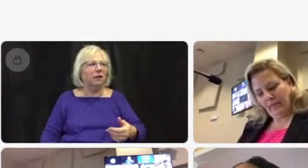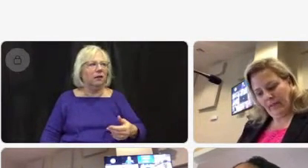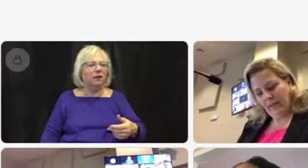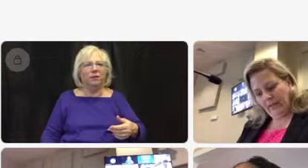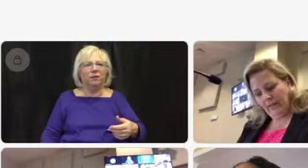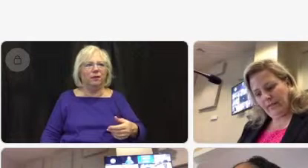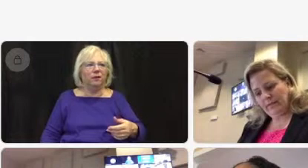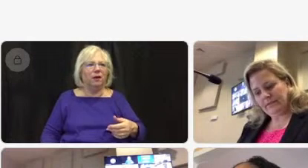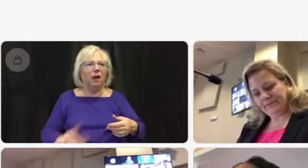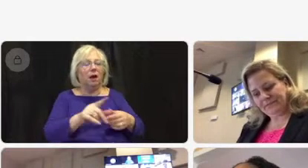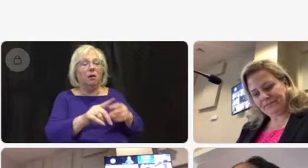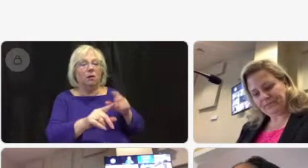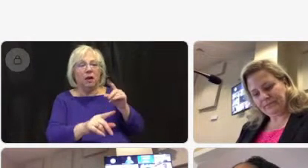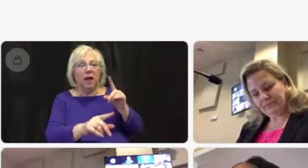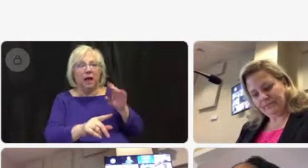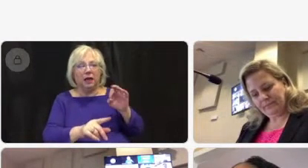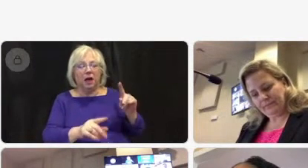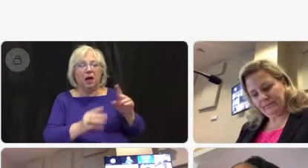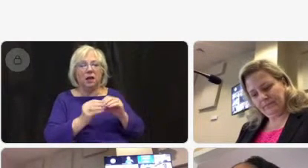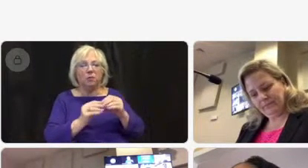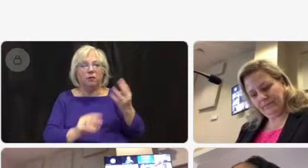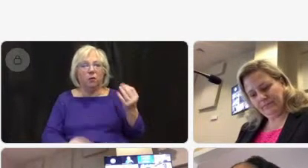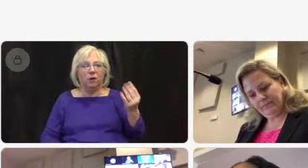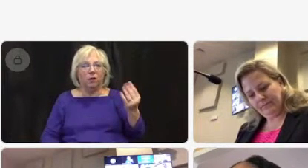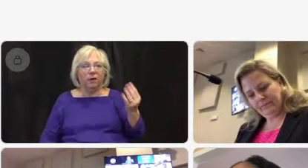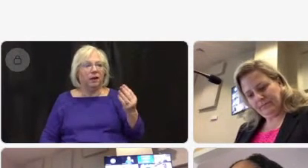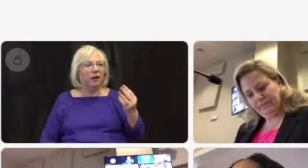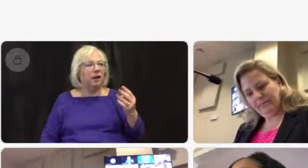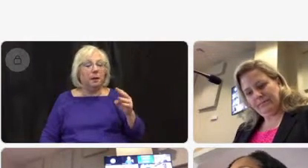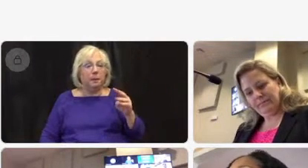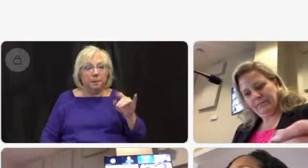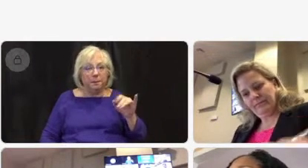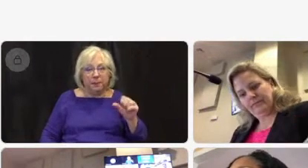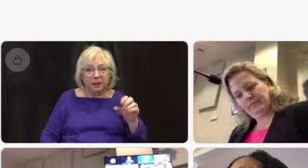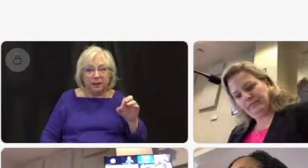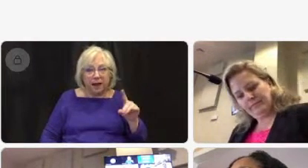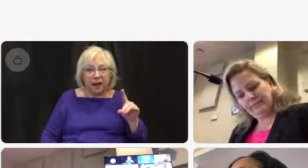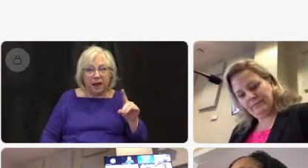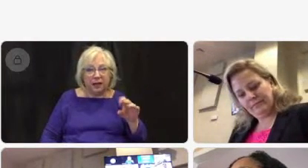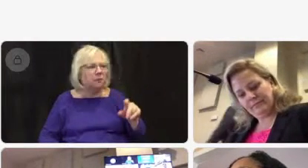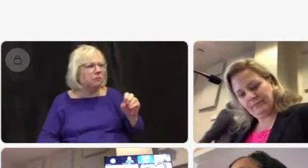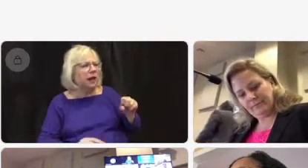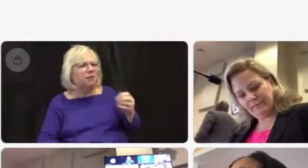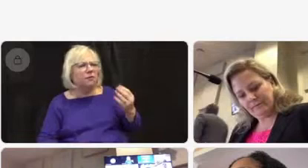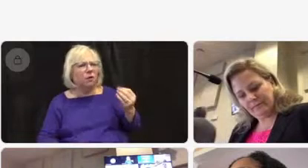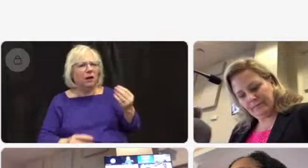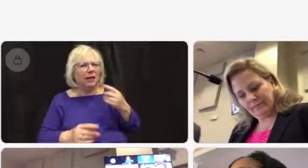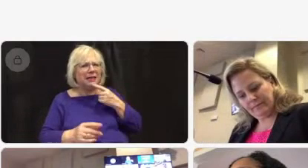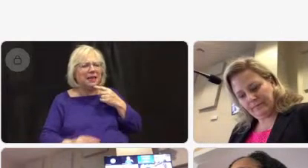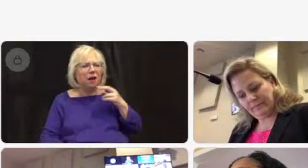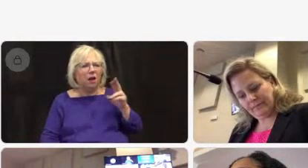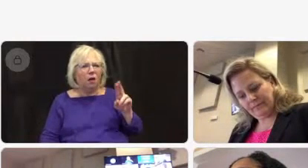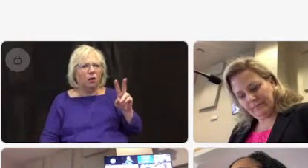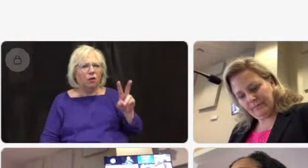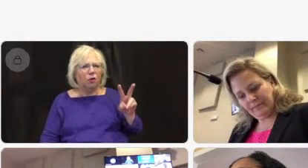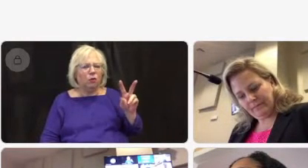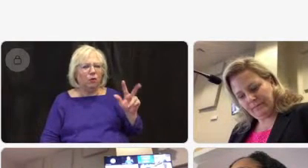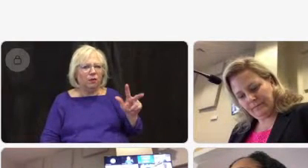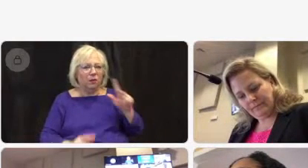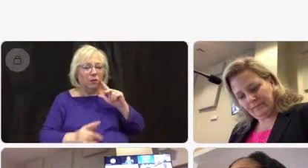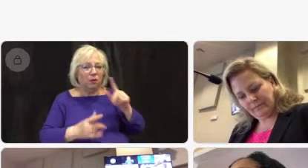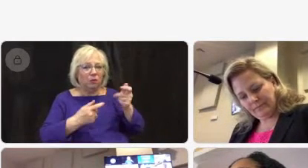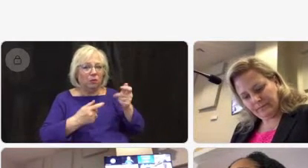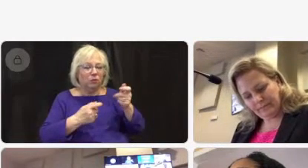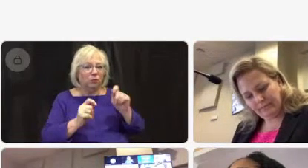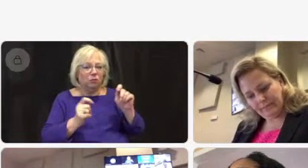Number 14. Item number 14, Ms. Adcock? Yes, it says it's R3, and we're going to